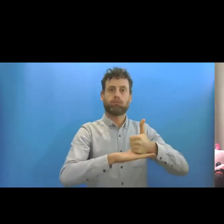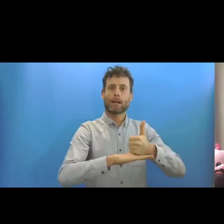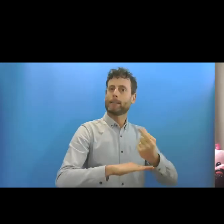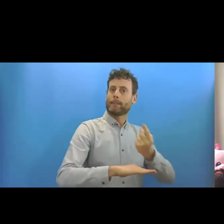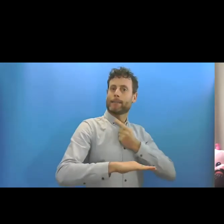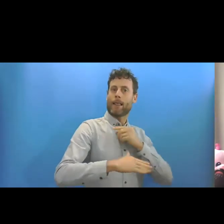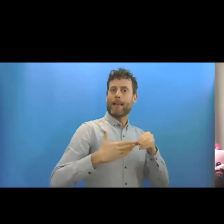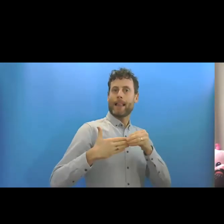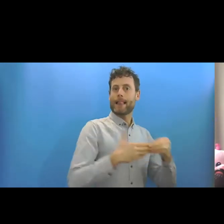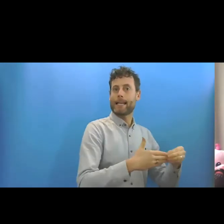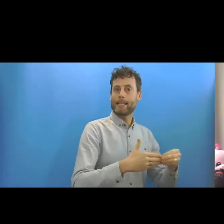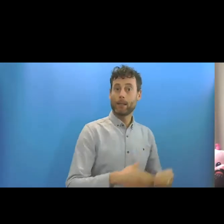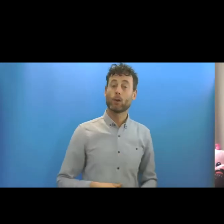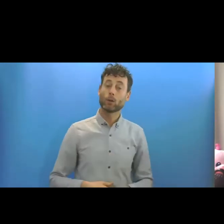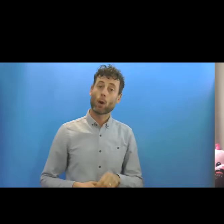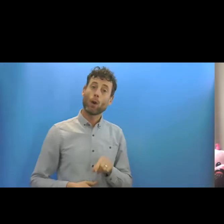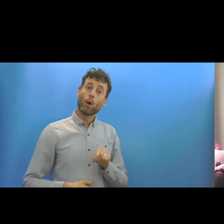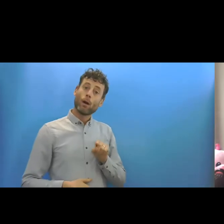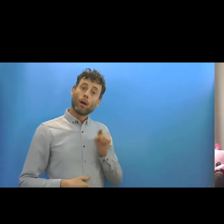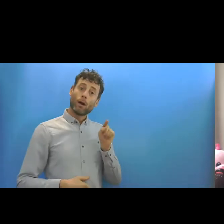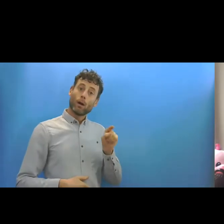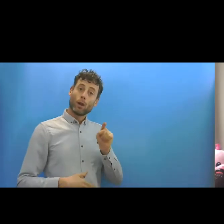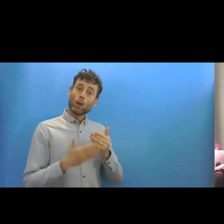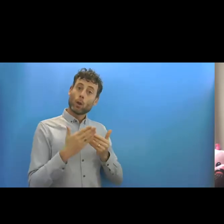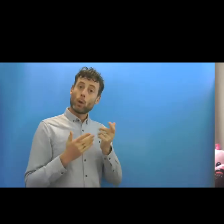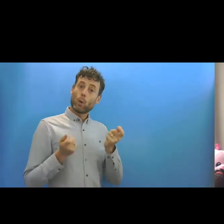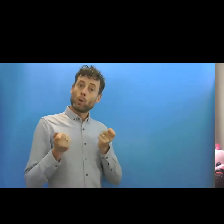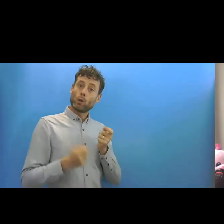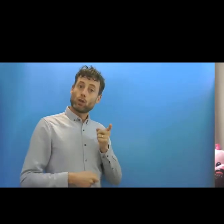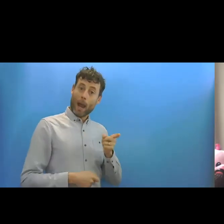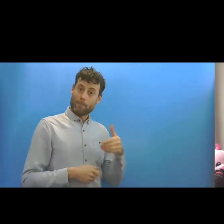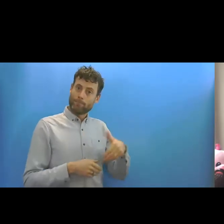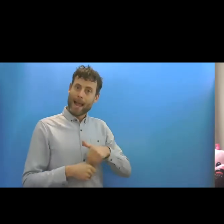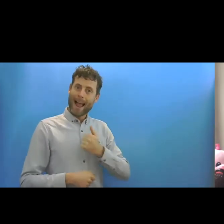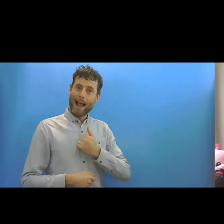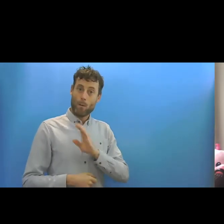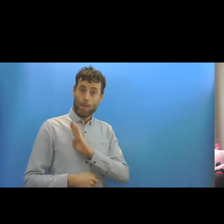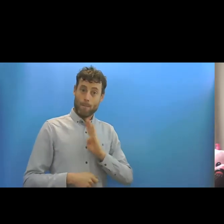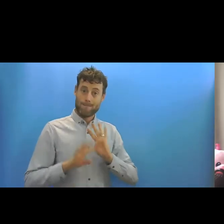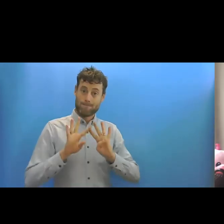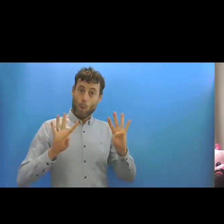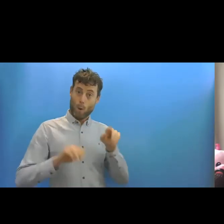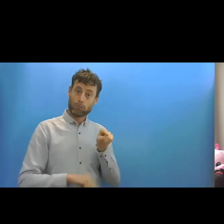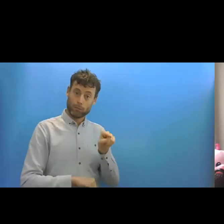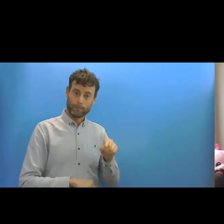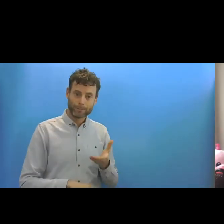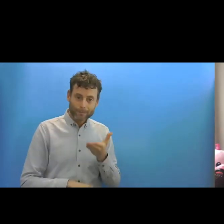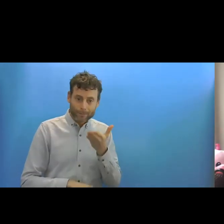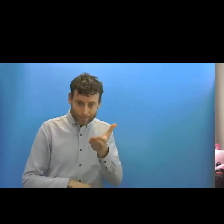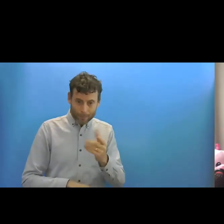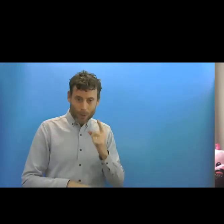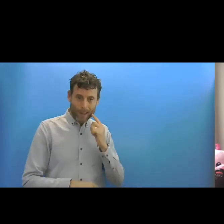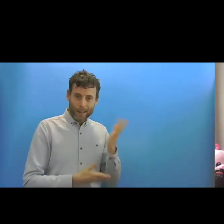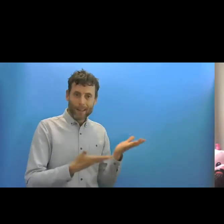by the new chair for our board, Anna Starkey, who I'm inviting on now. Let's just wait for them to pop